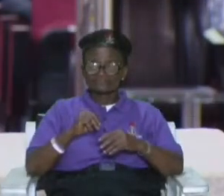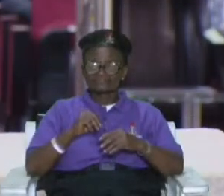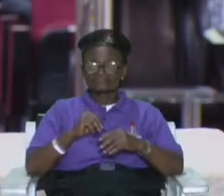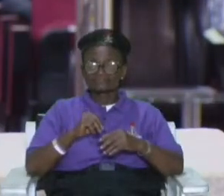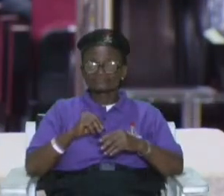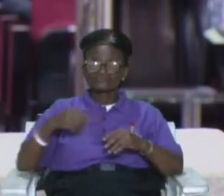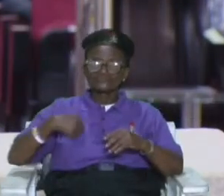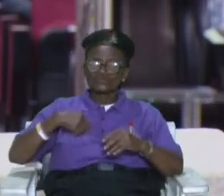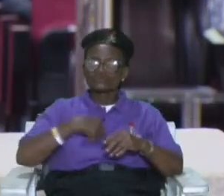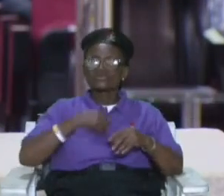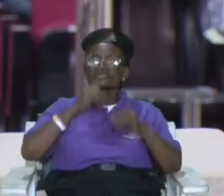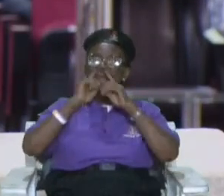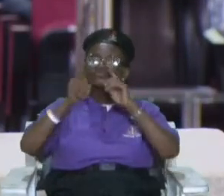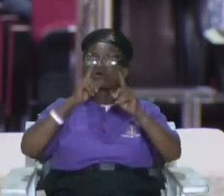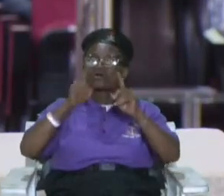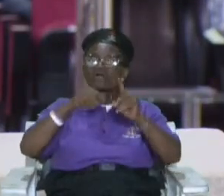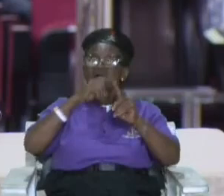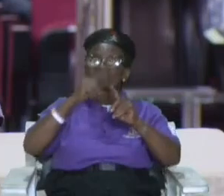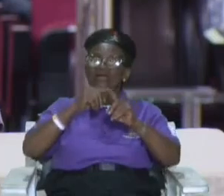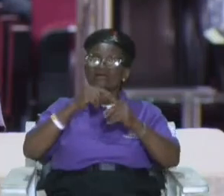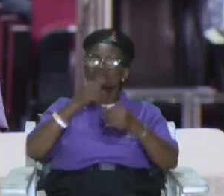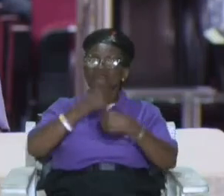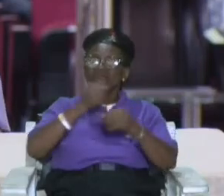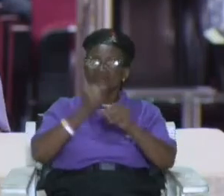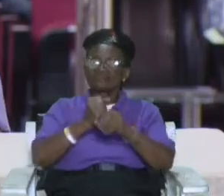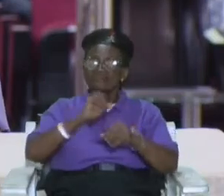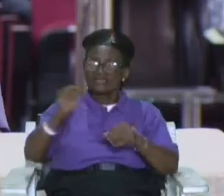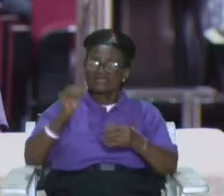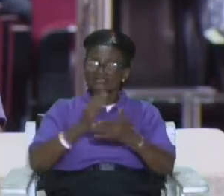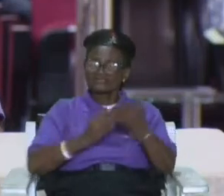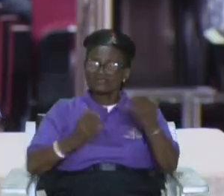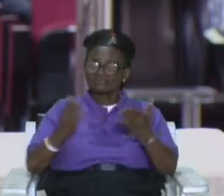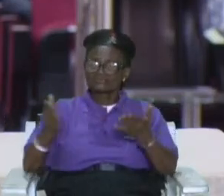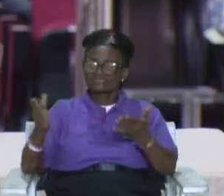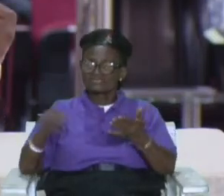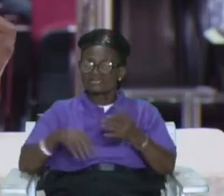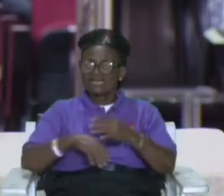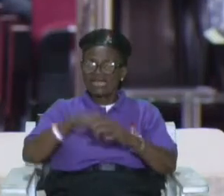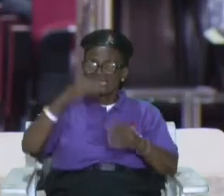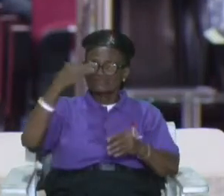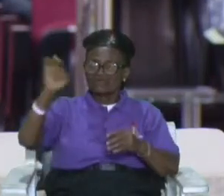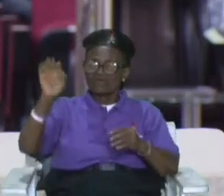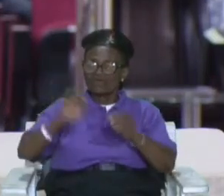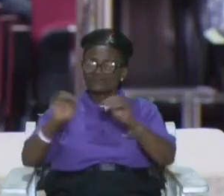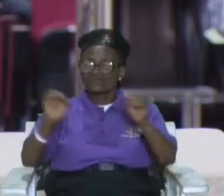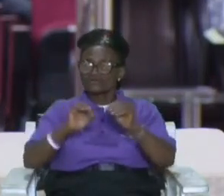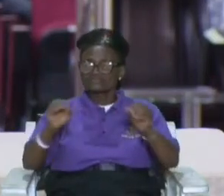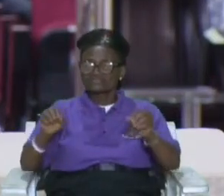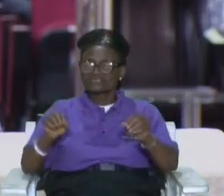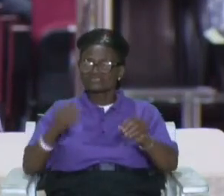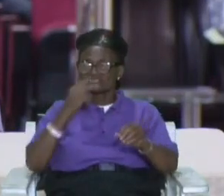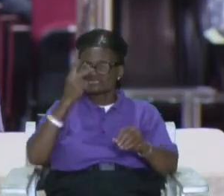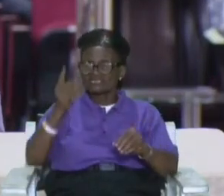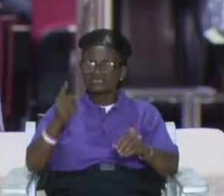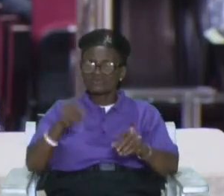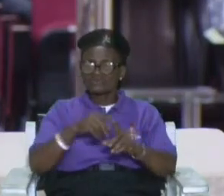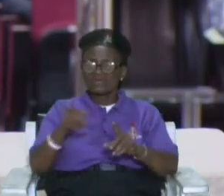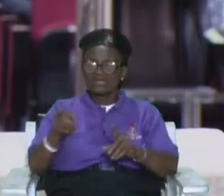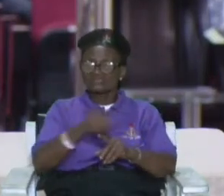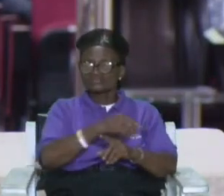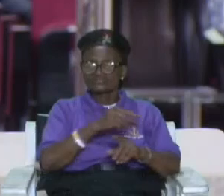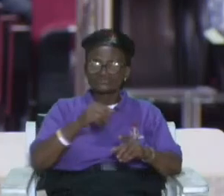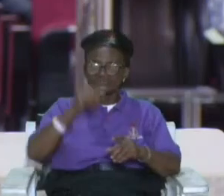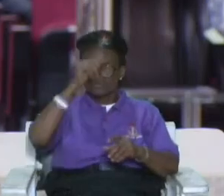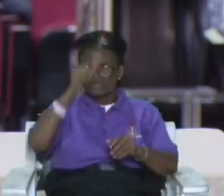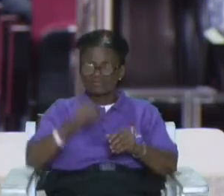We're talking about making something out of nothing. See, when you remember in 1